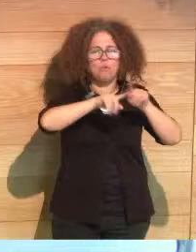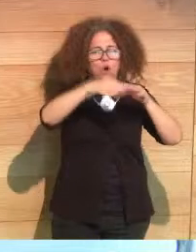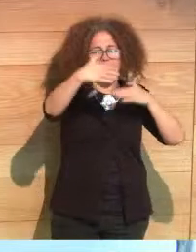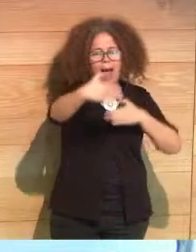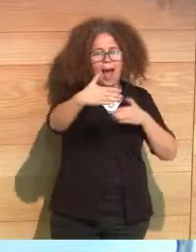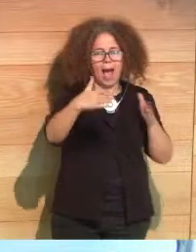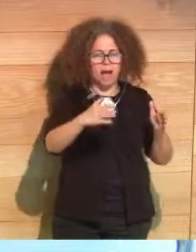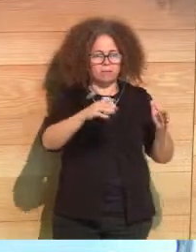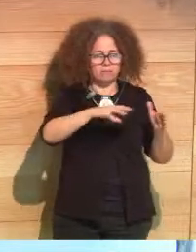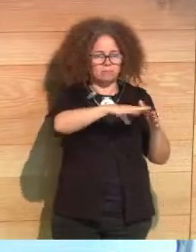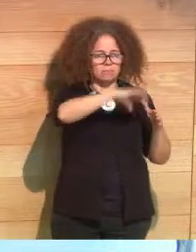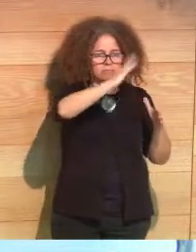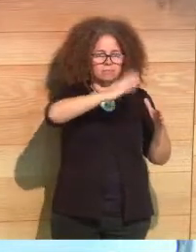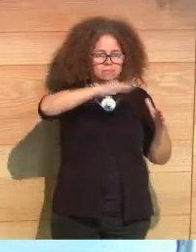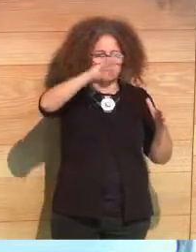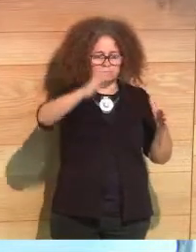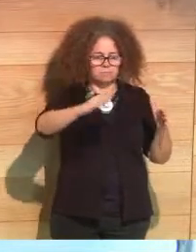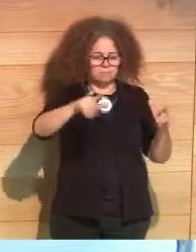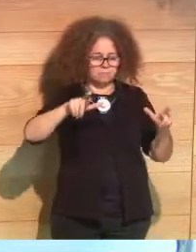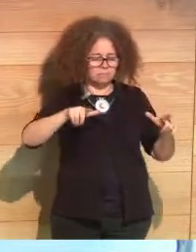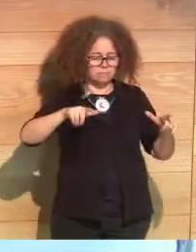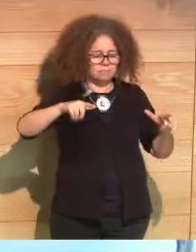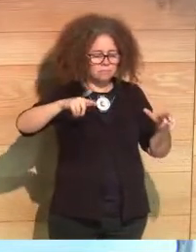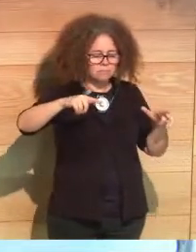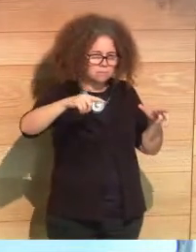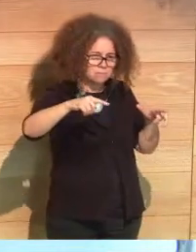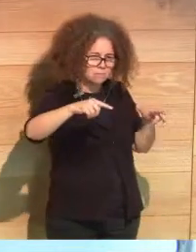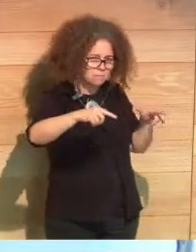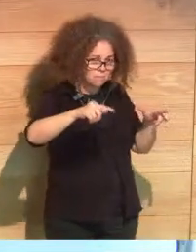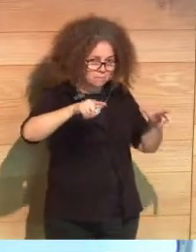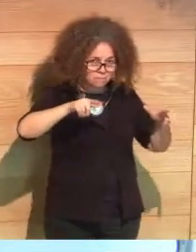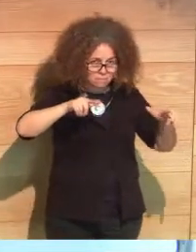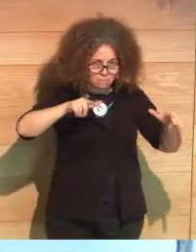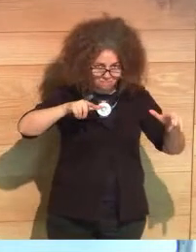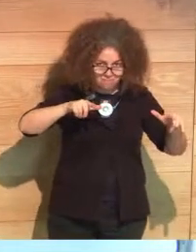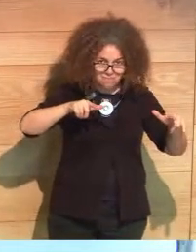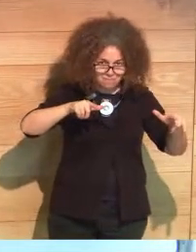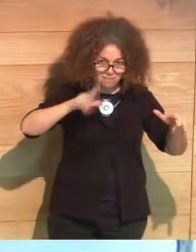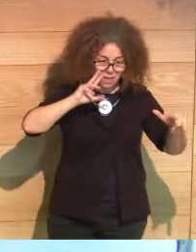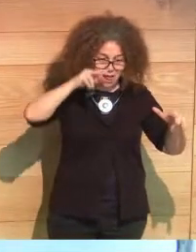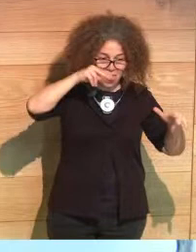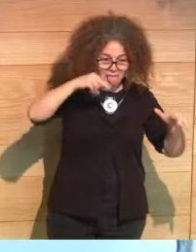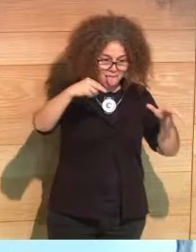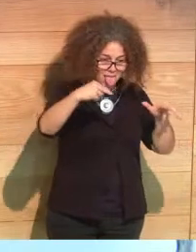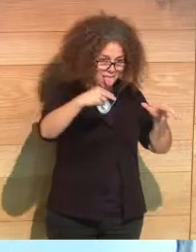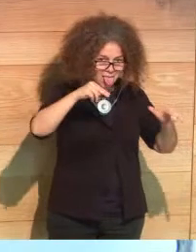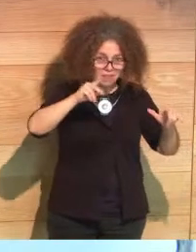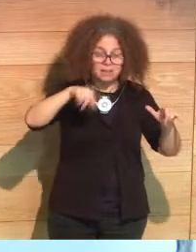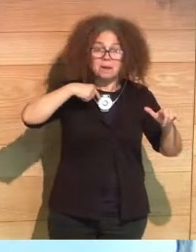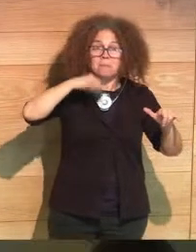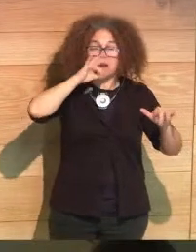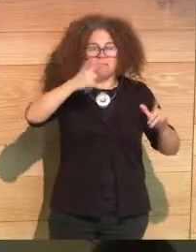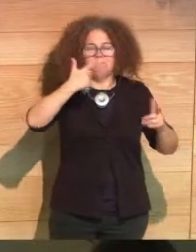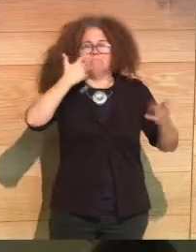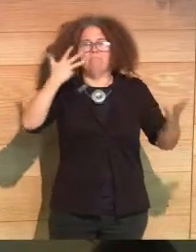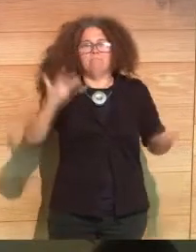Joanie to change the content. So the physical wallpaper prints remained the same, but the